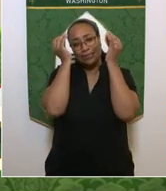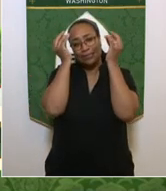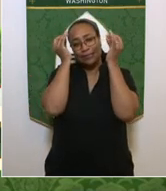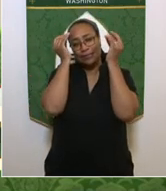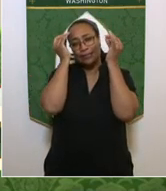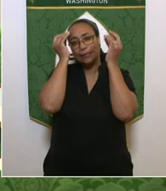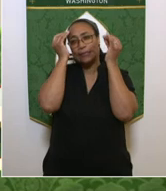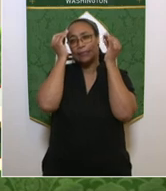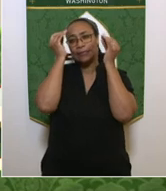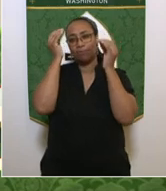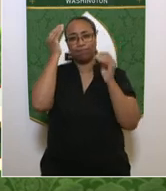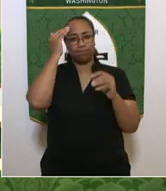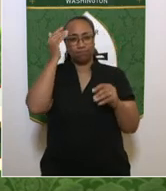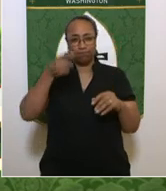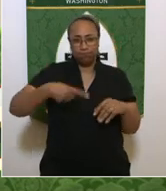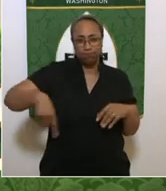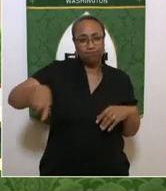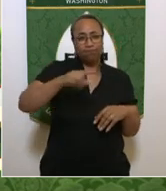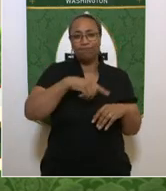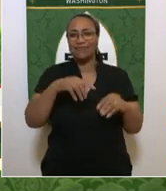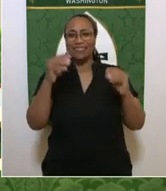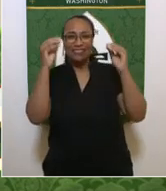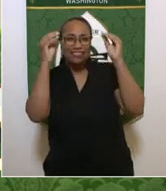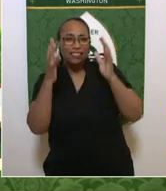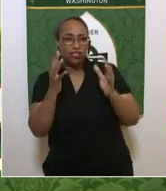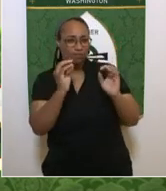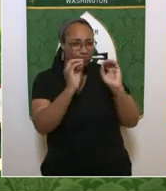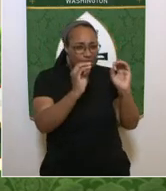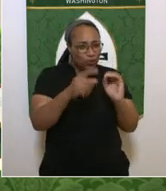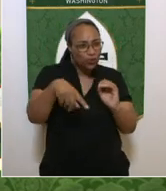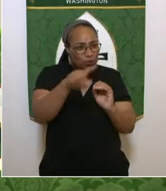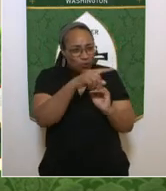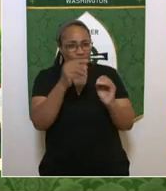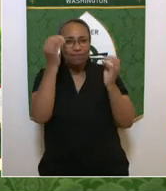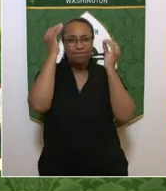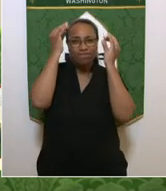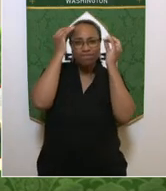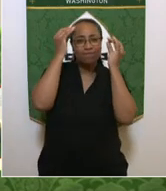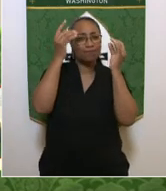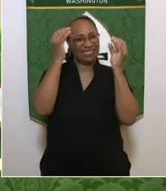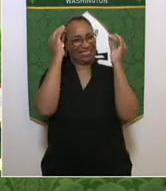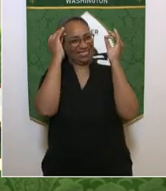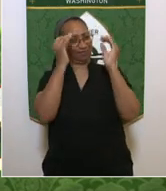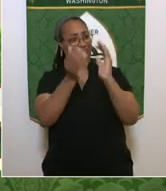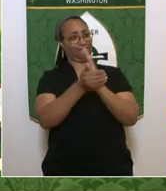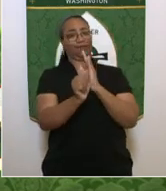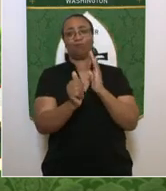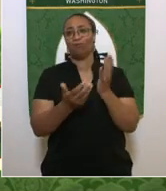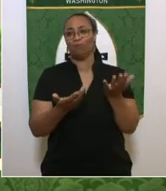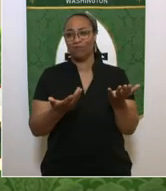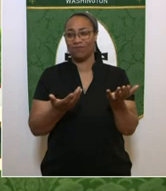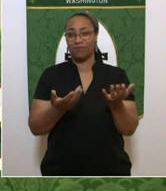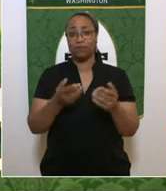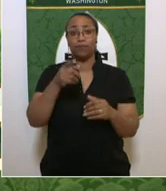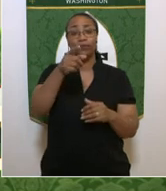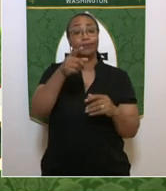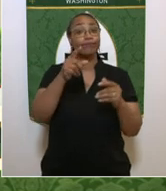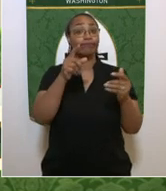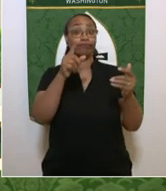your teachers are asking you to read a lot, expose yourselves to a lot of things, learn a lot of